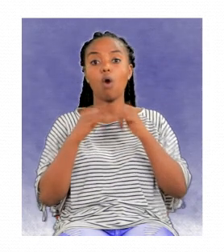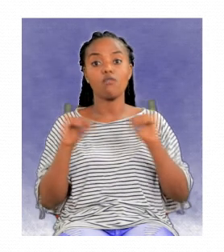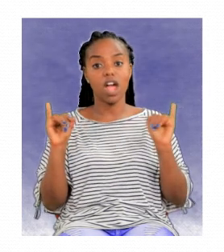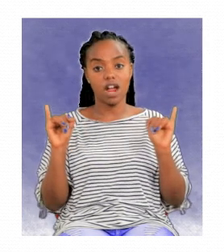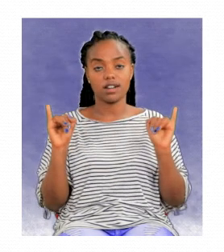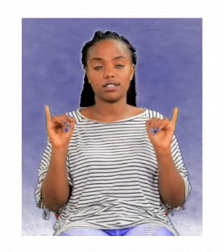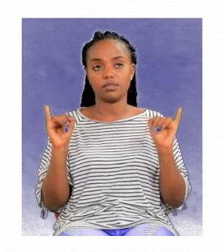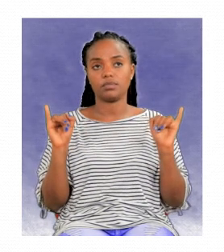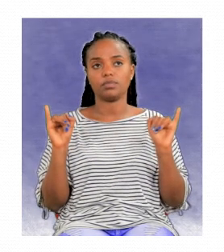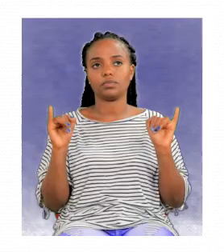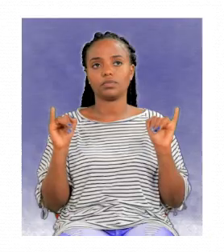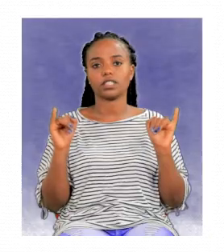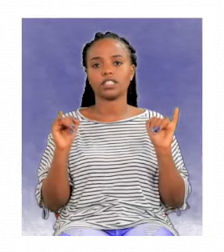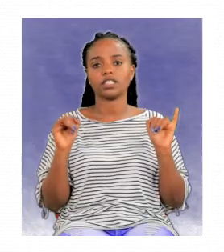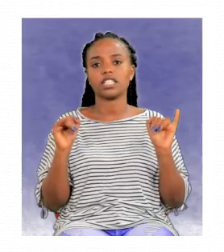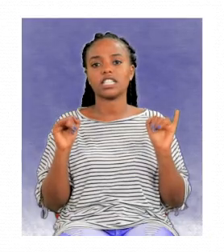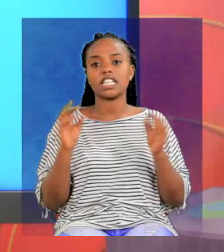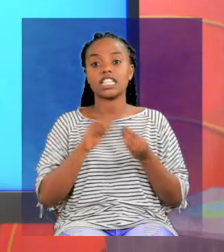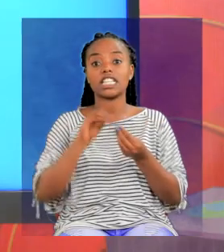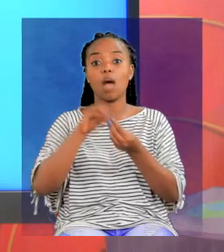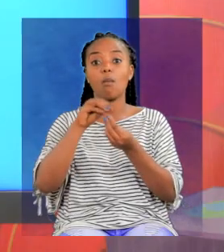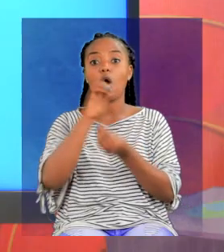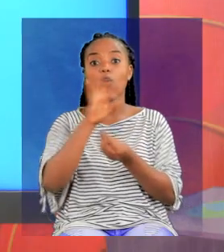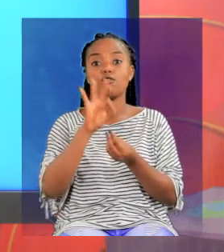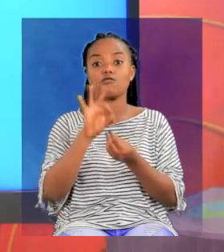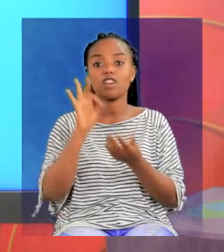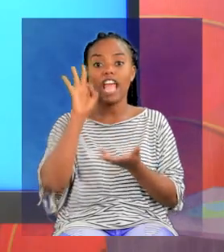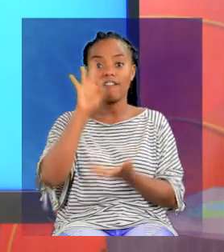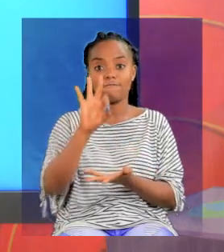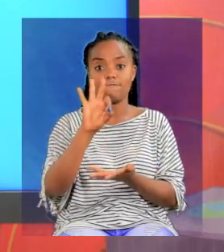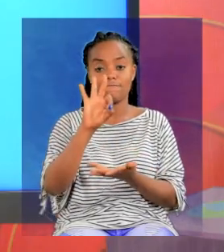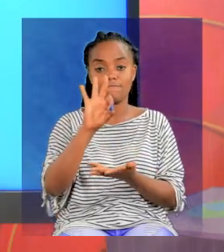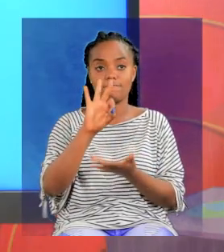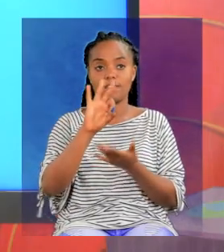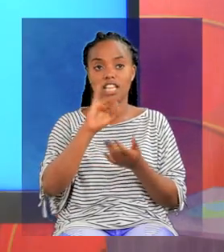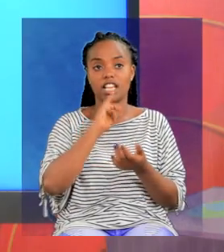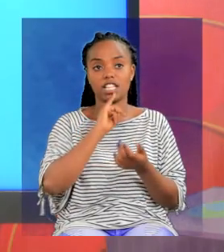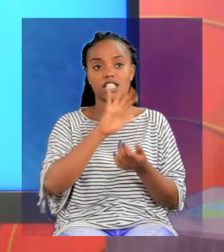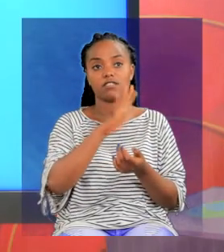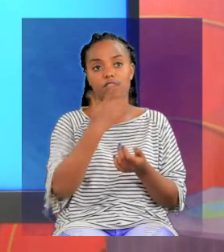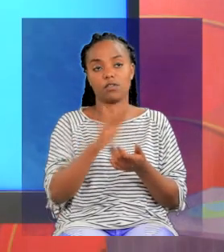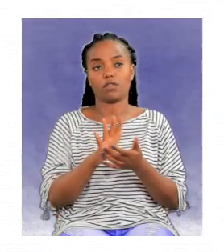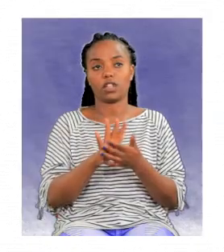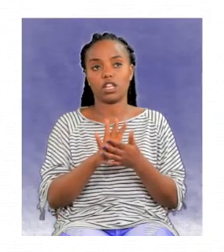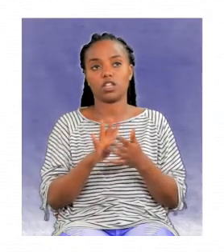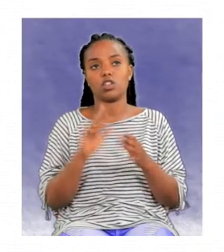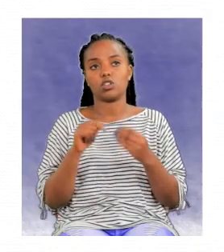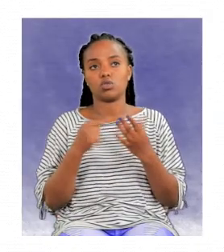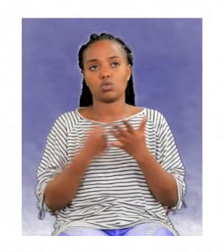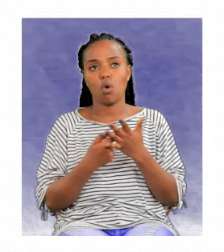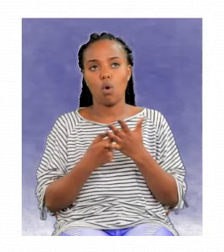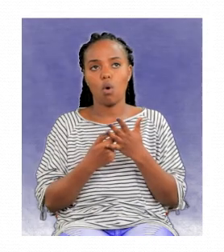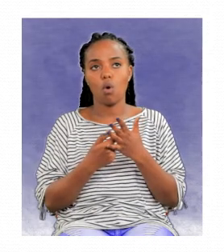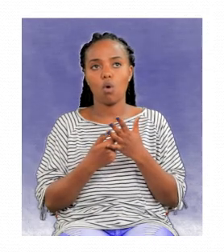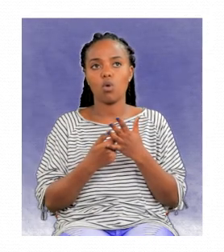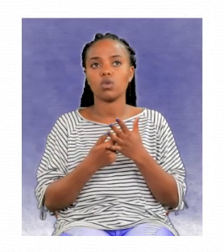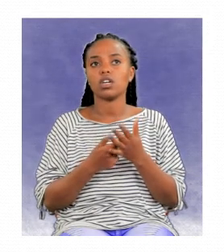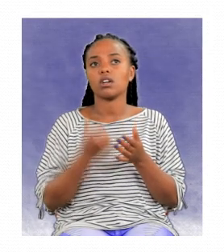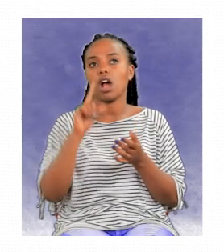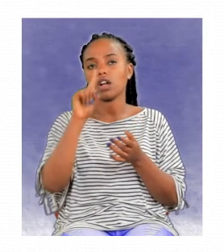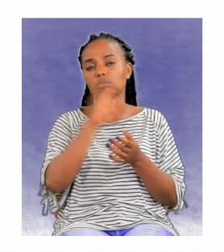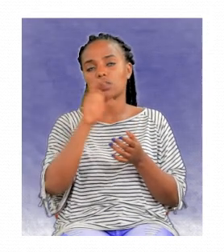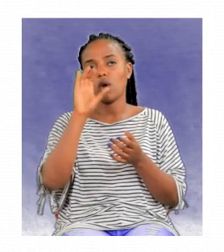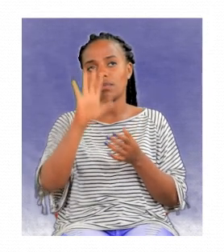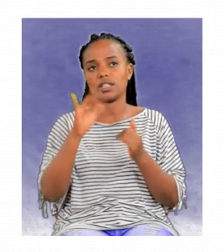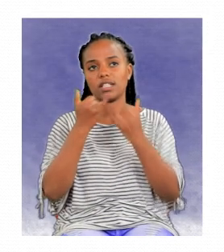105 divided by the sum of the frequency, it is 15. Therefore, you have 15.